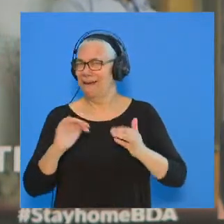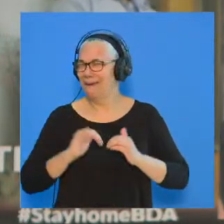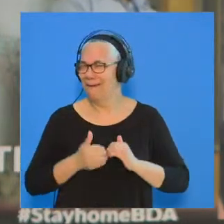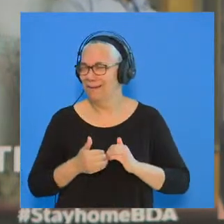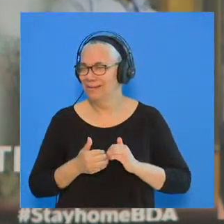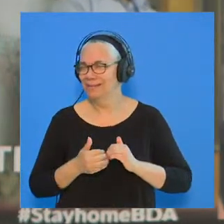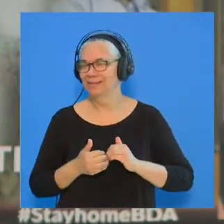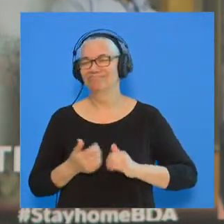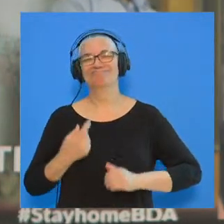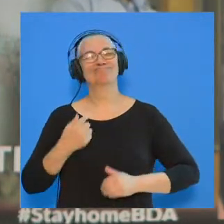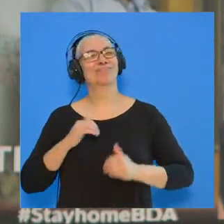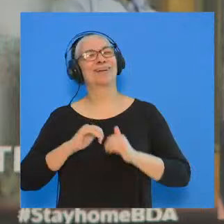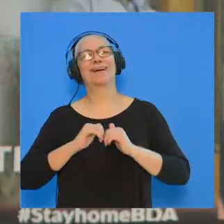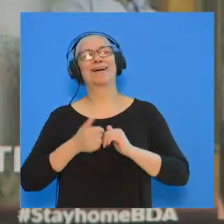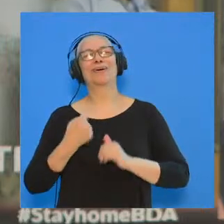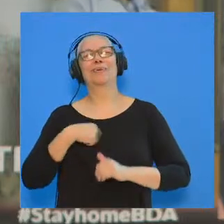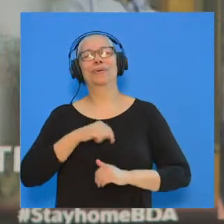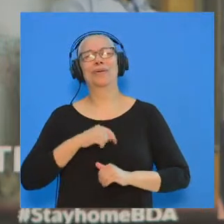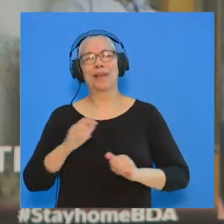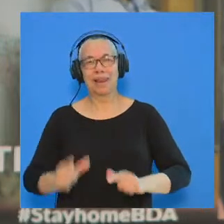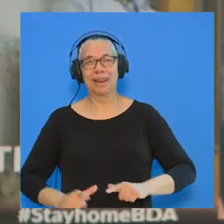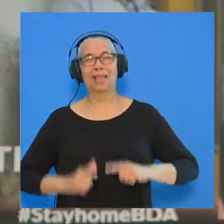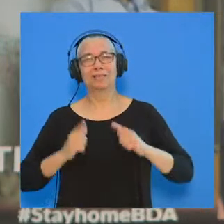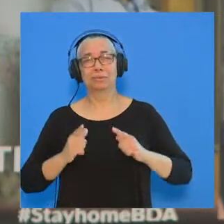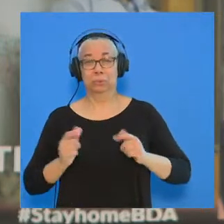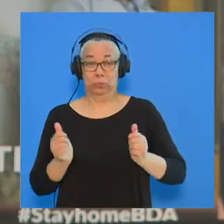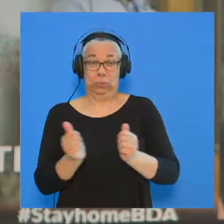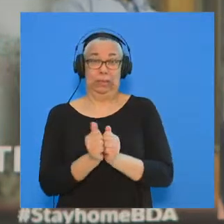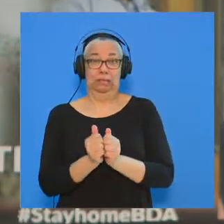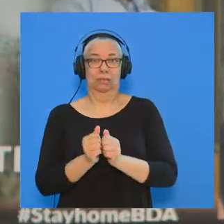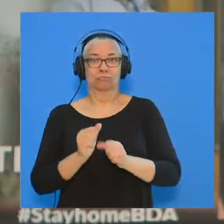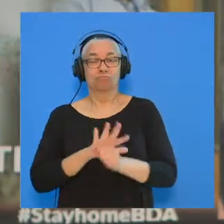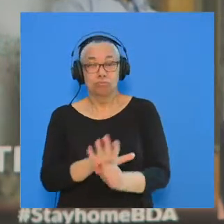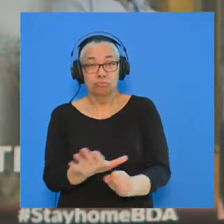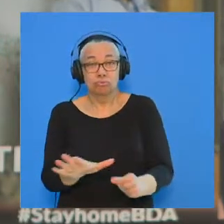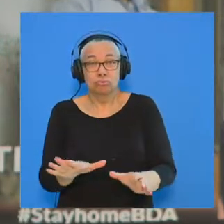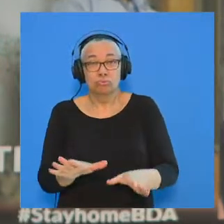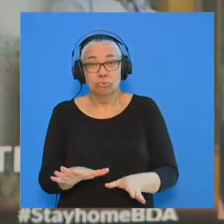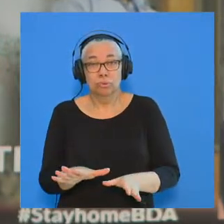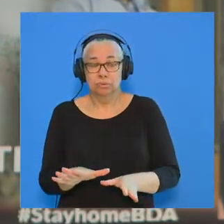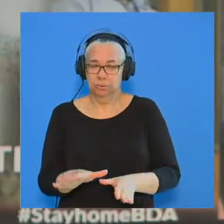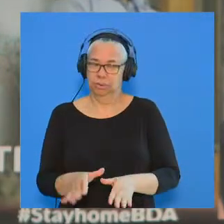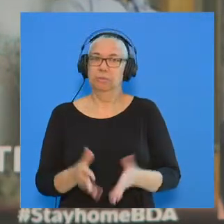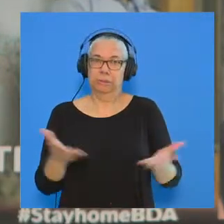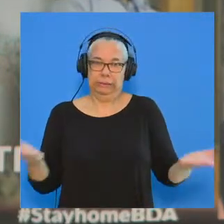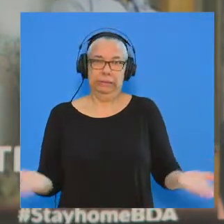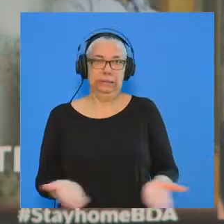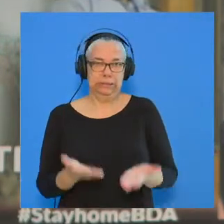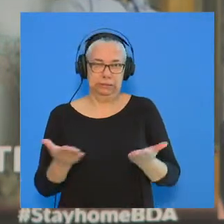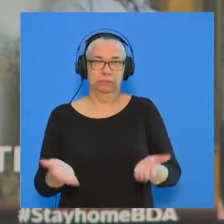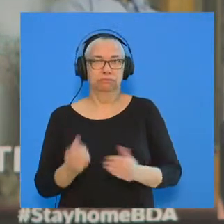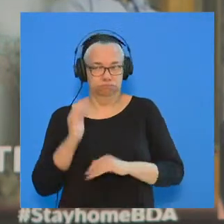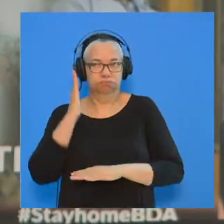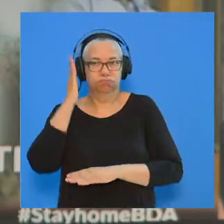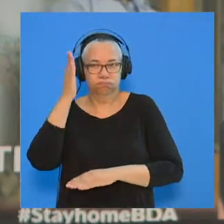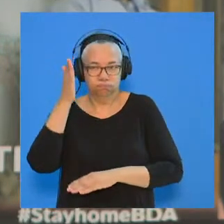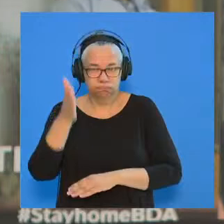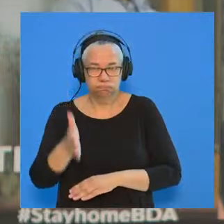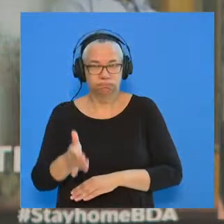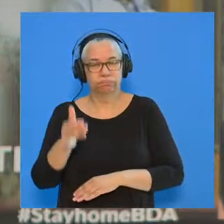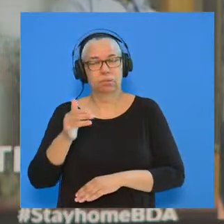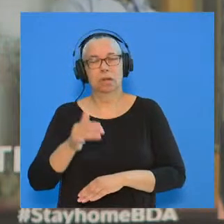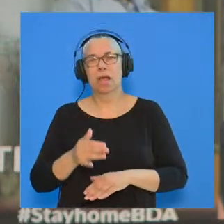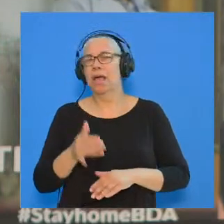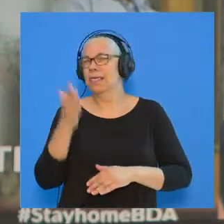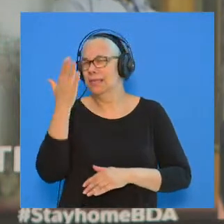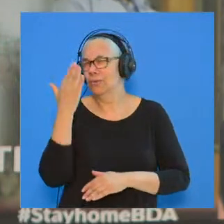how are we going to live with the coronavirus, and which will be with us for some time in the future. And that's why we talk